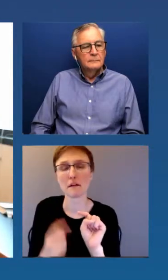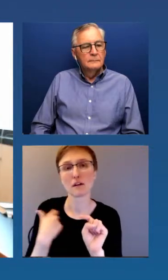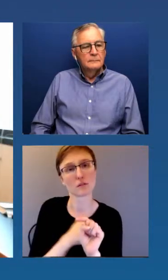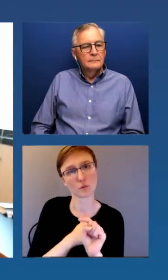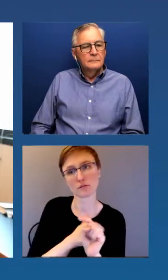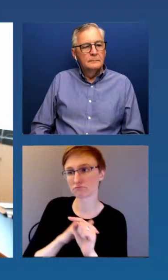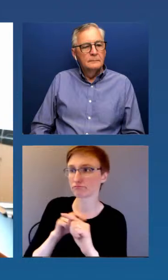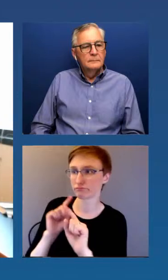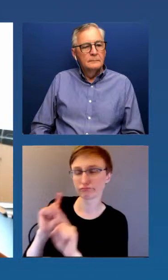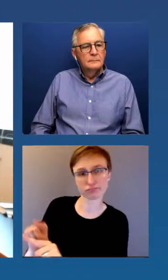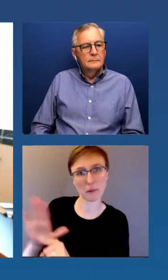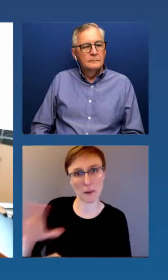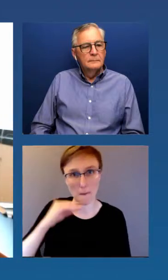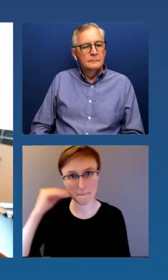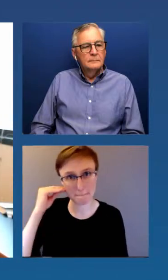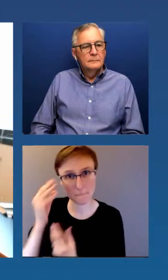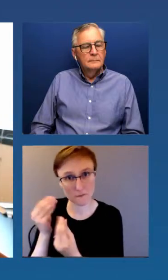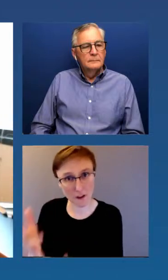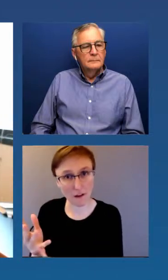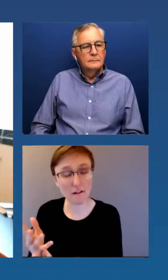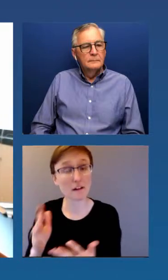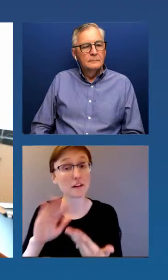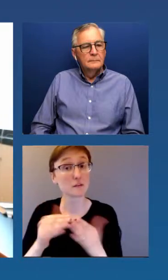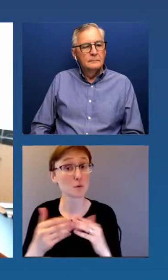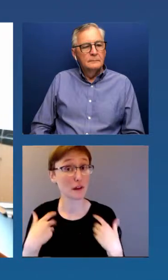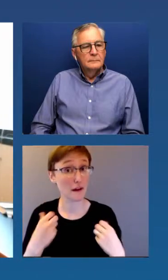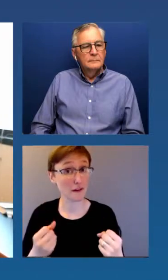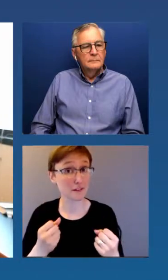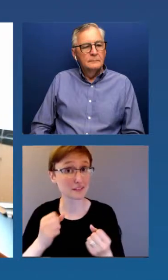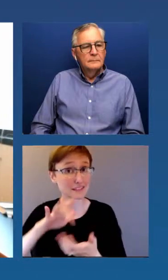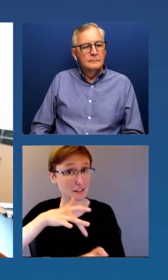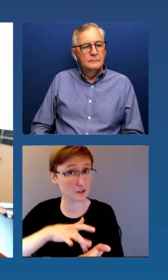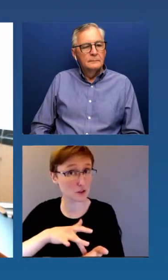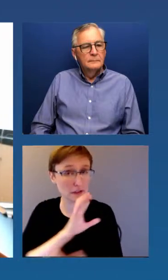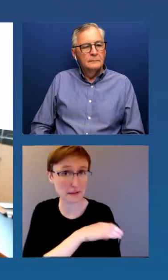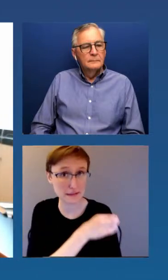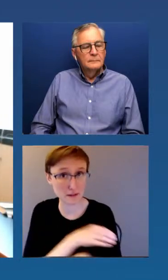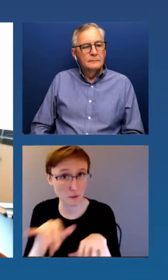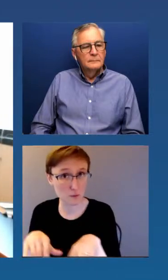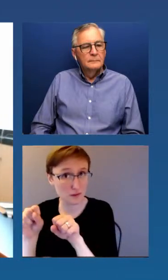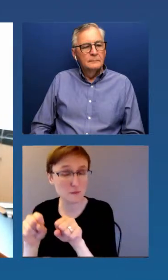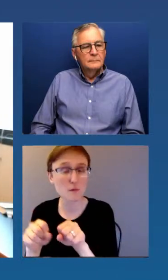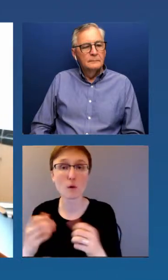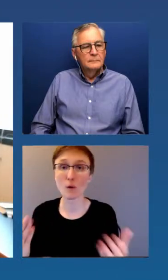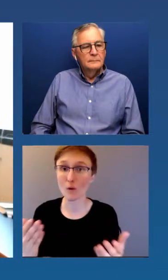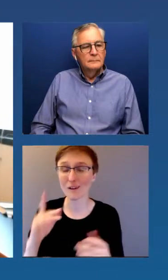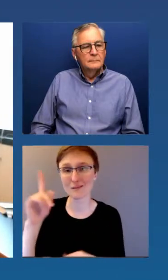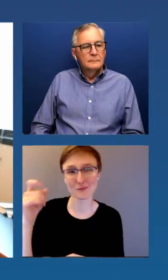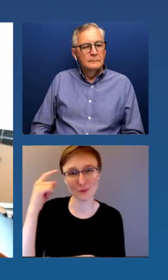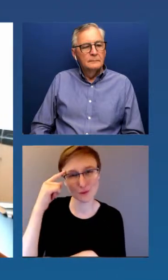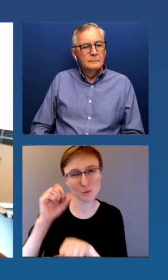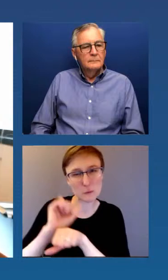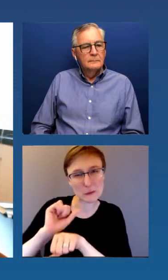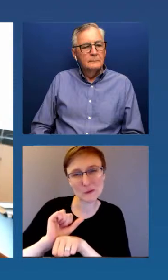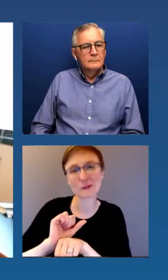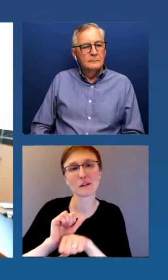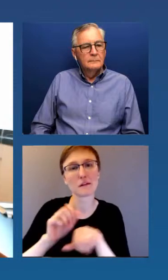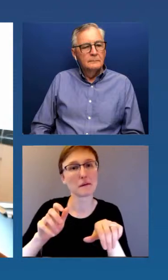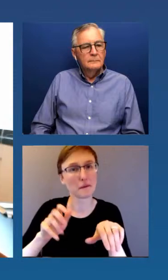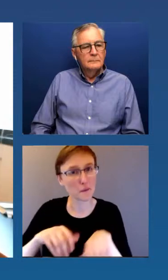mentioned, community health center clinics, and the workplace and community organization clinics. This work is happening and it is